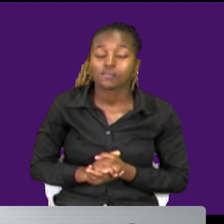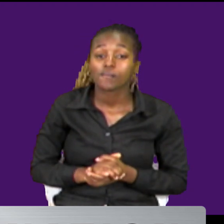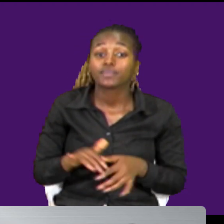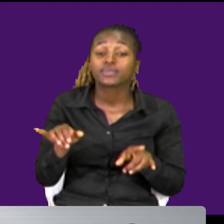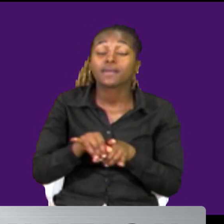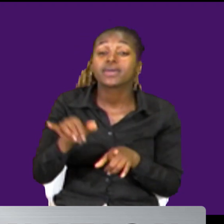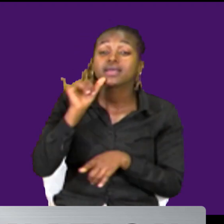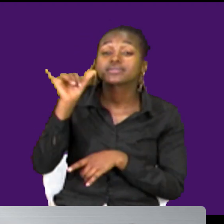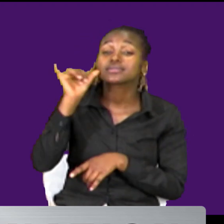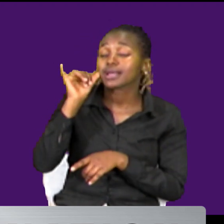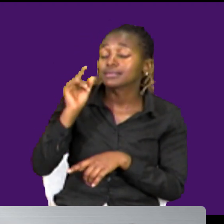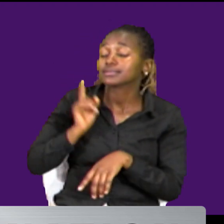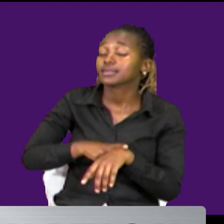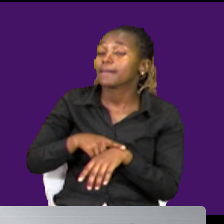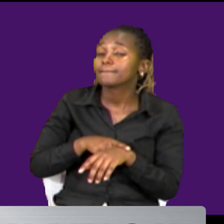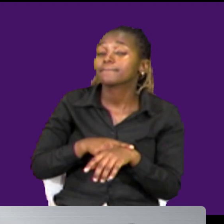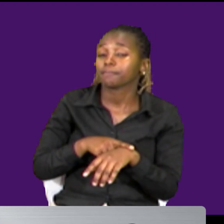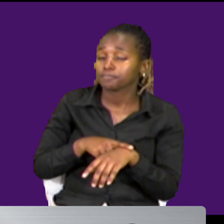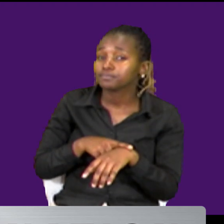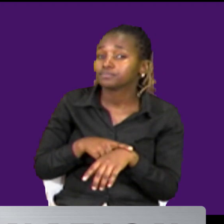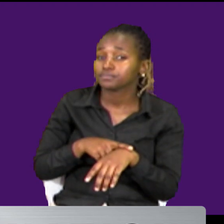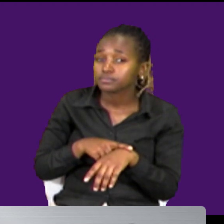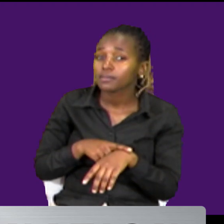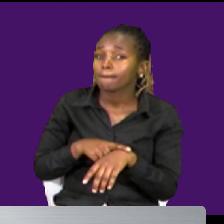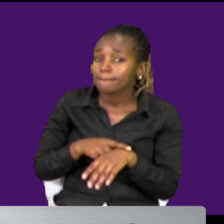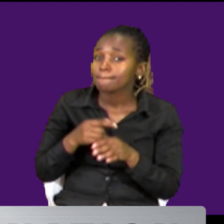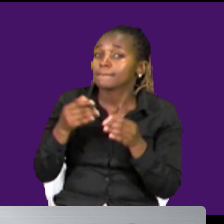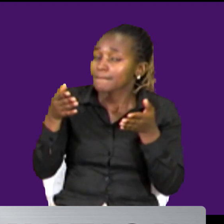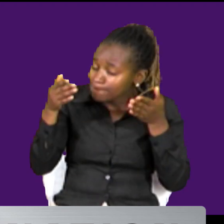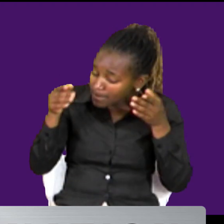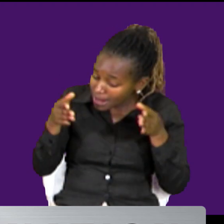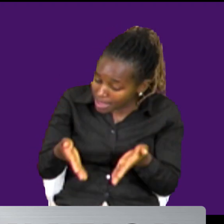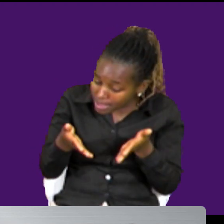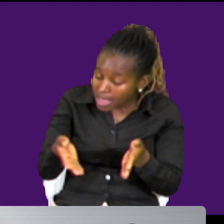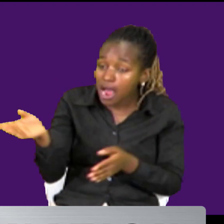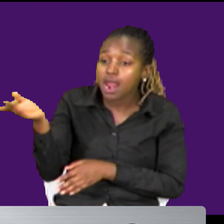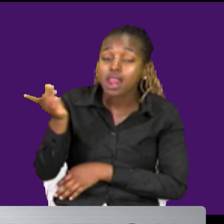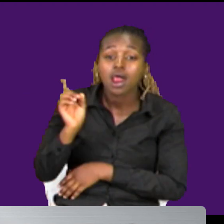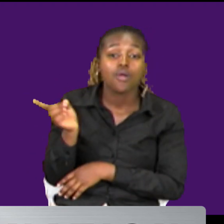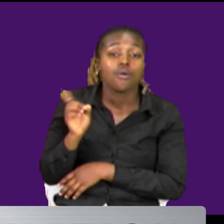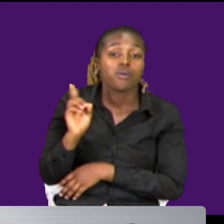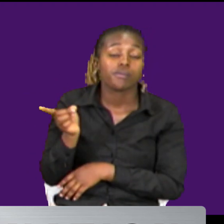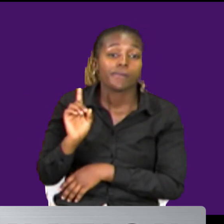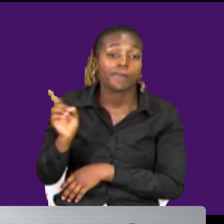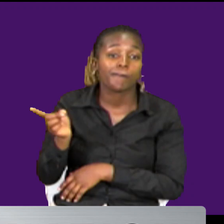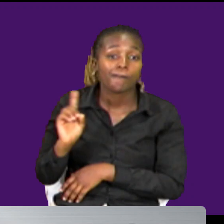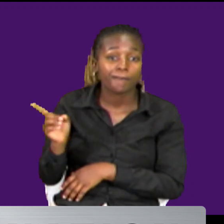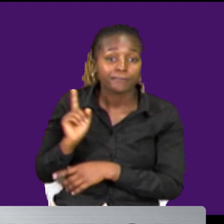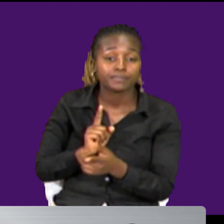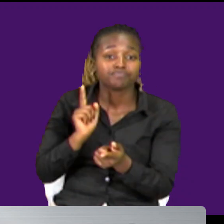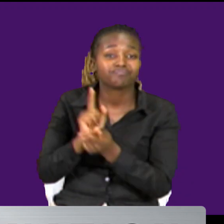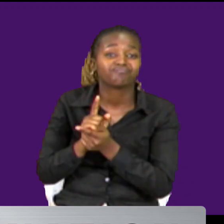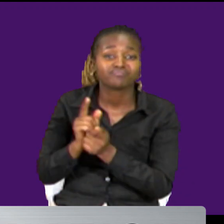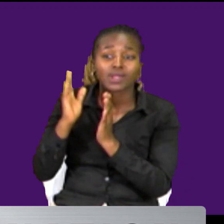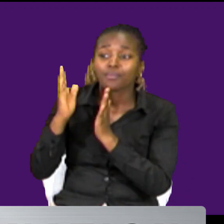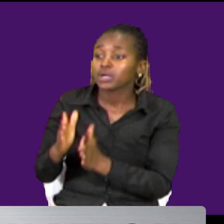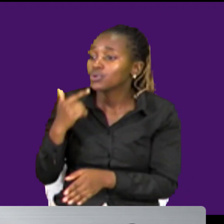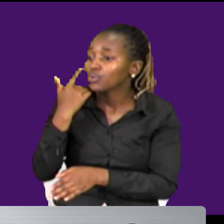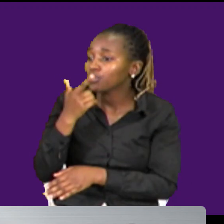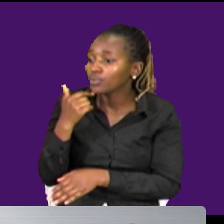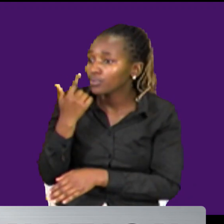Yesterday again, when I was in Nairobi, and somebody was just putting